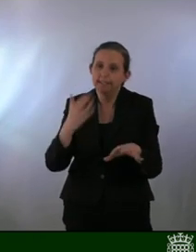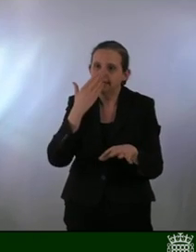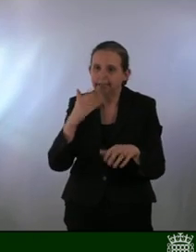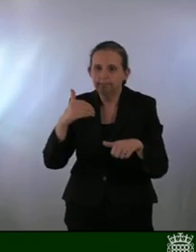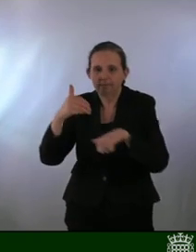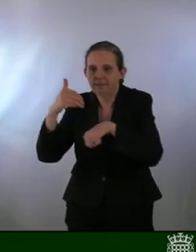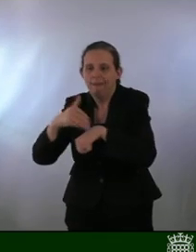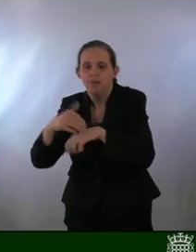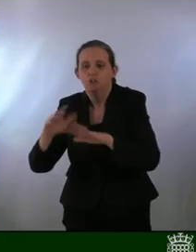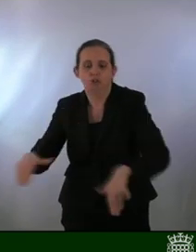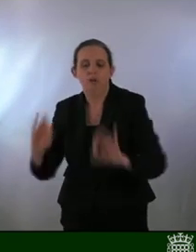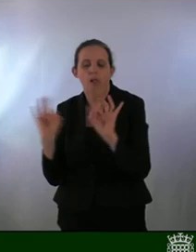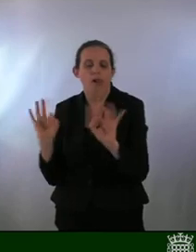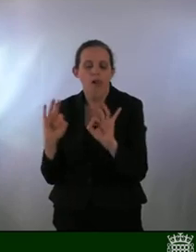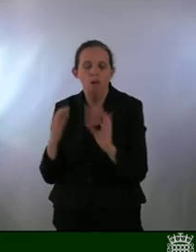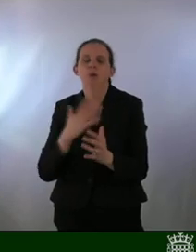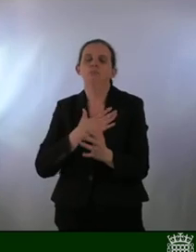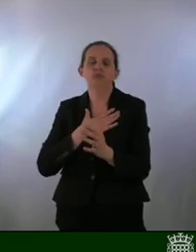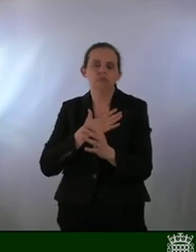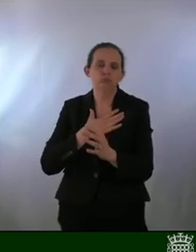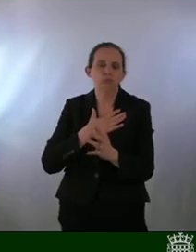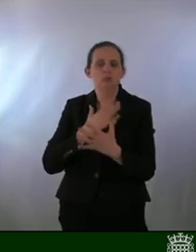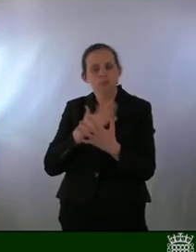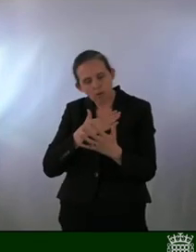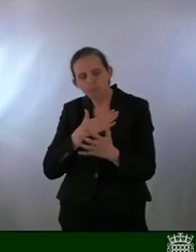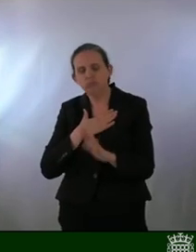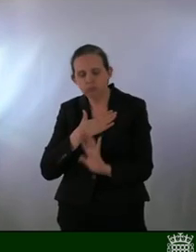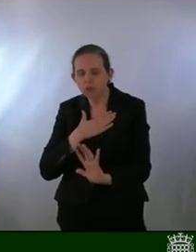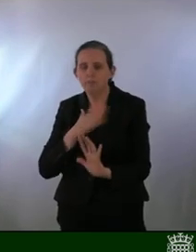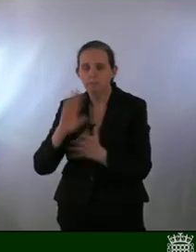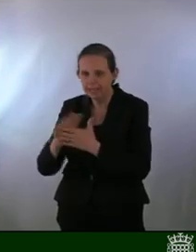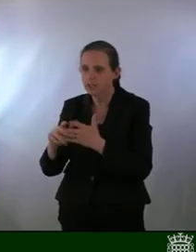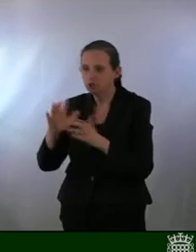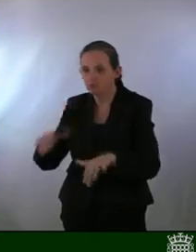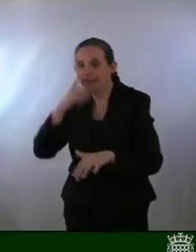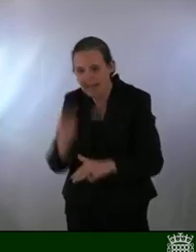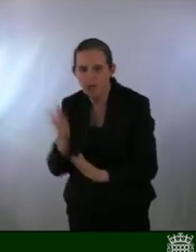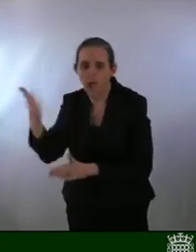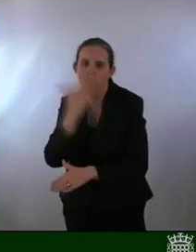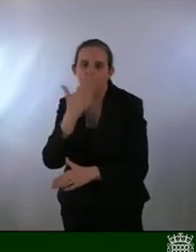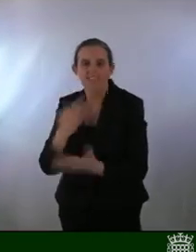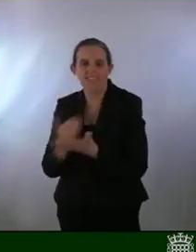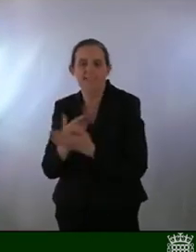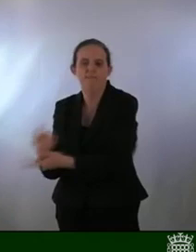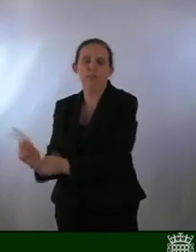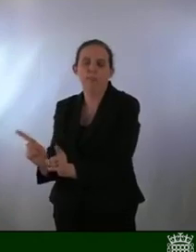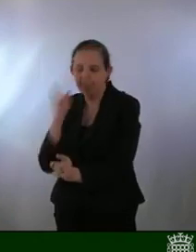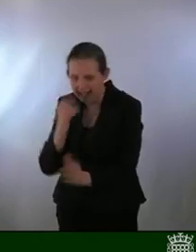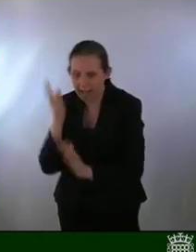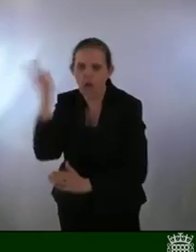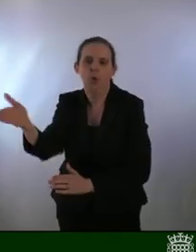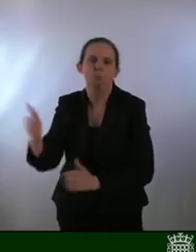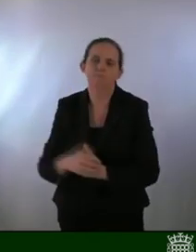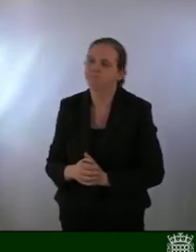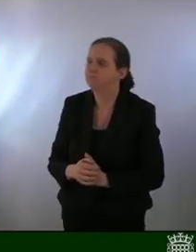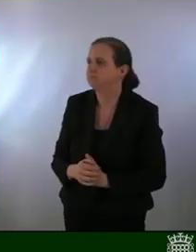in almost entirely, and that means that it is safe for children to go to school. Ms. Kendall. Could